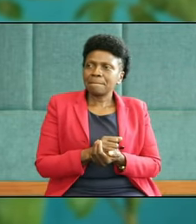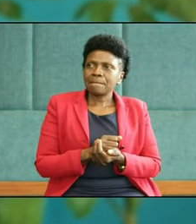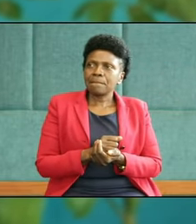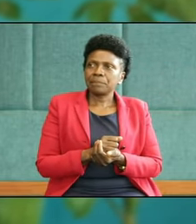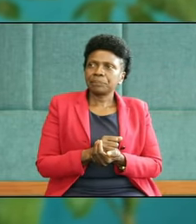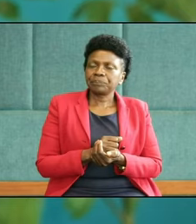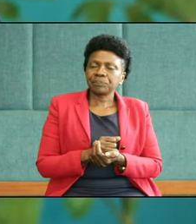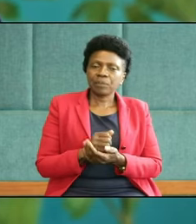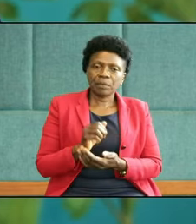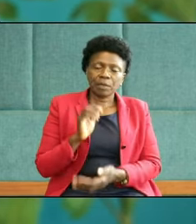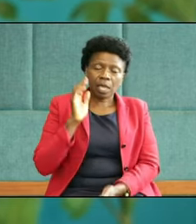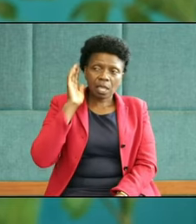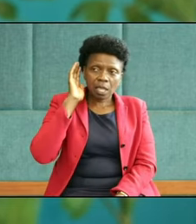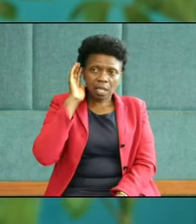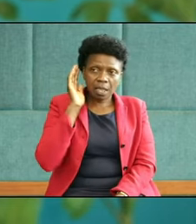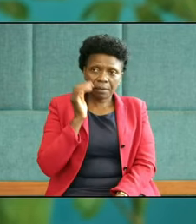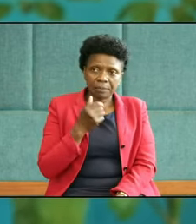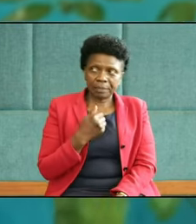Hear me.